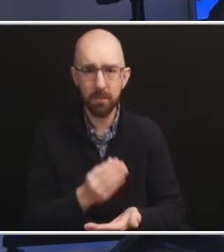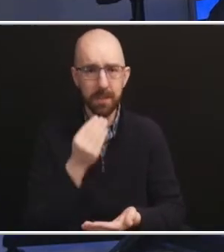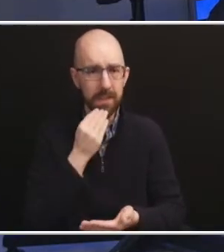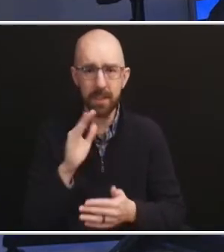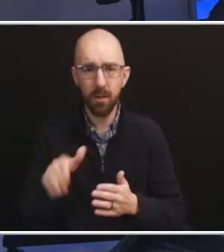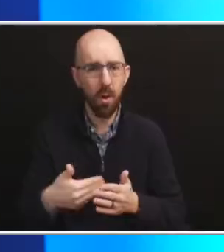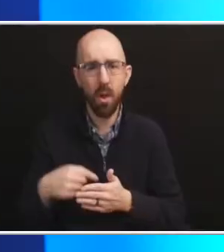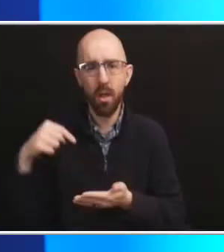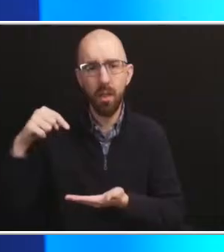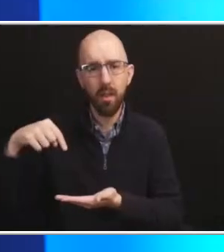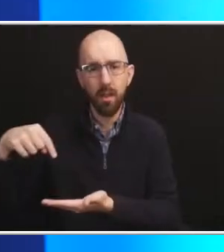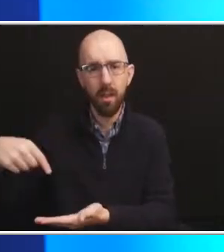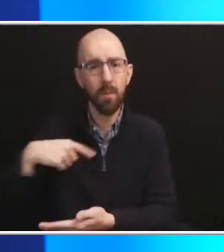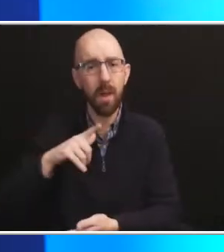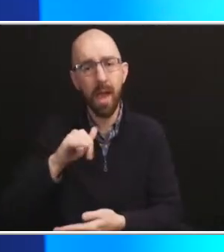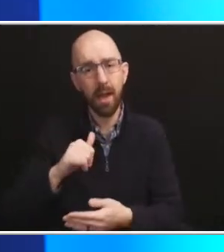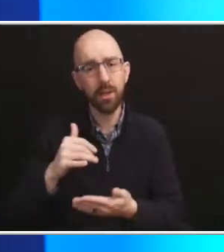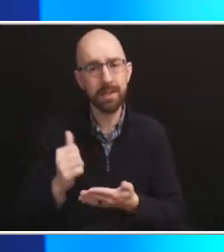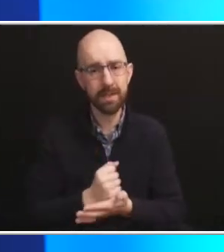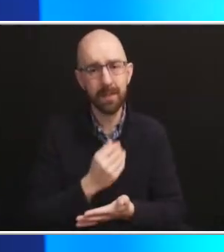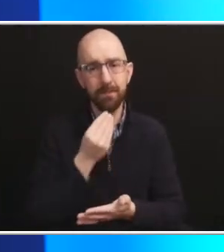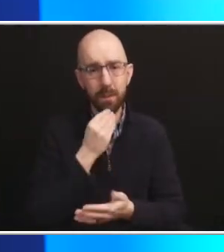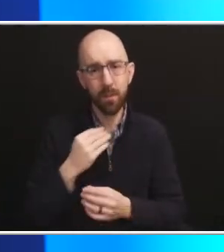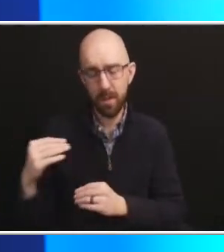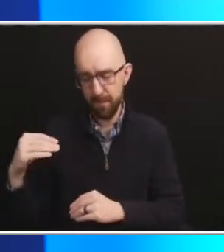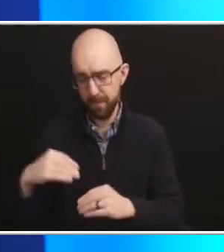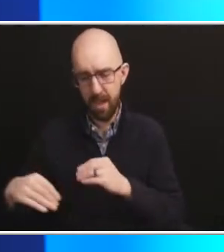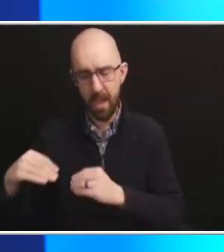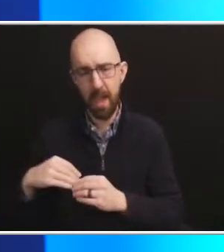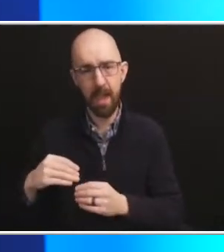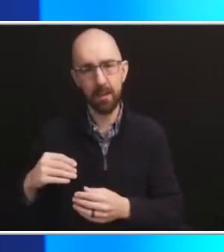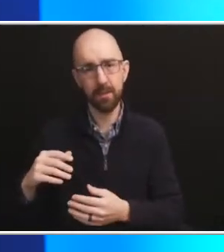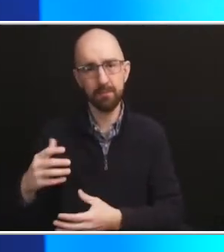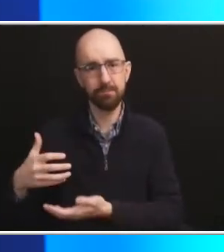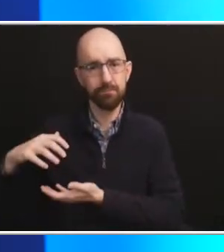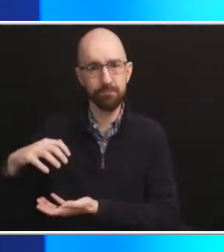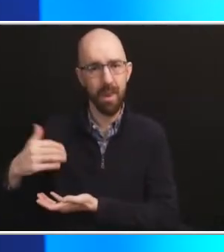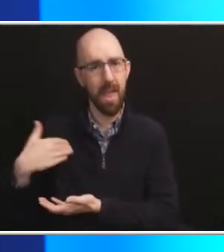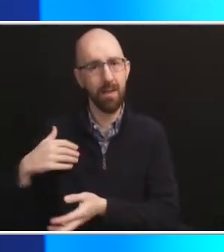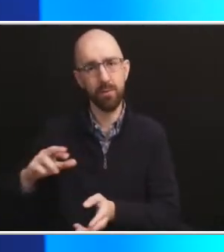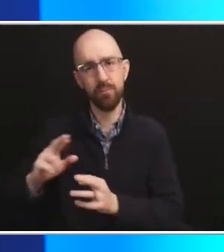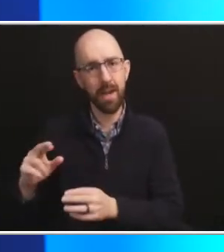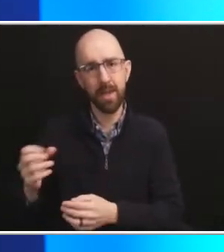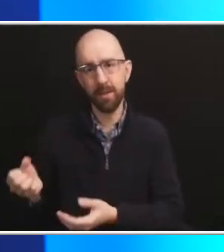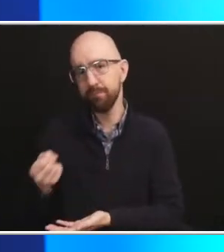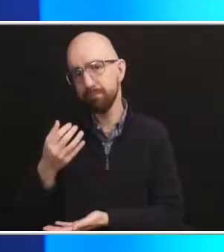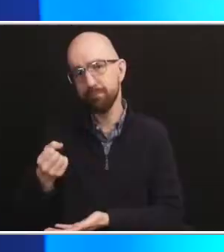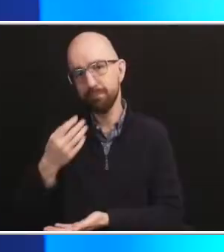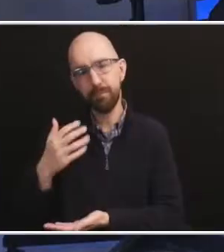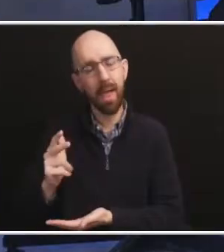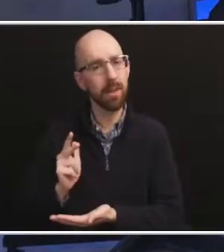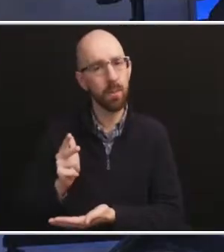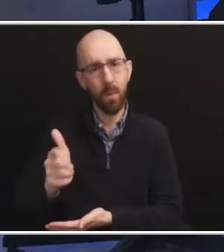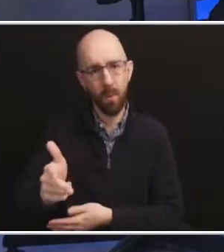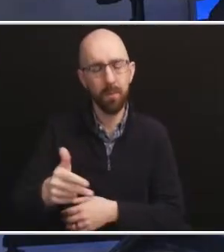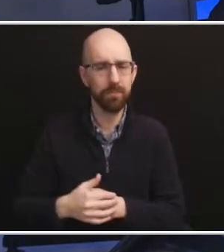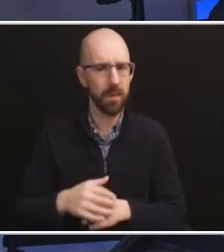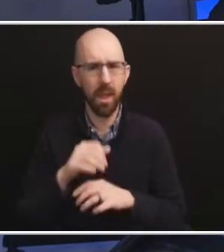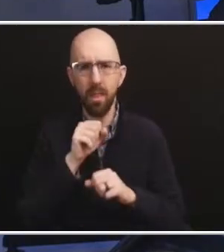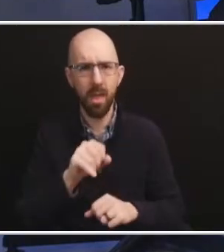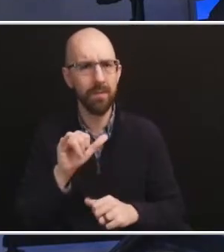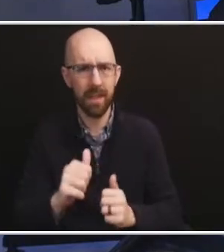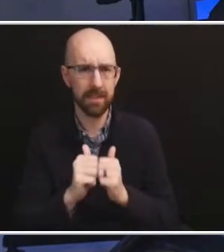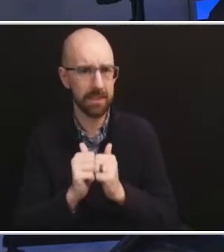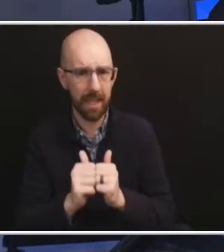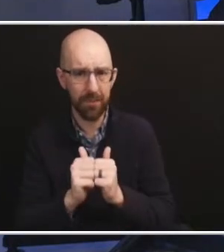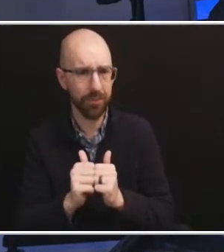actually grab food and pack it and take it, and then we have food along the way as well. And I love that you're doing it together. Yes. Doesn't sound like